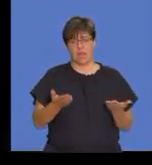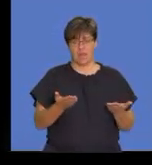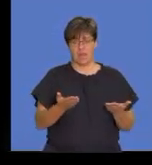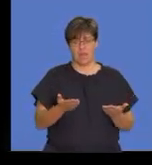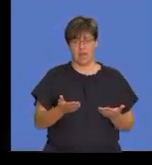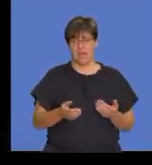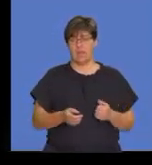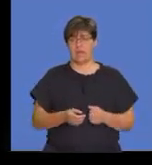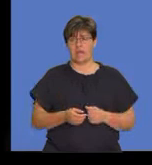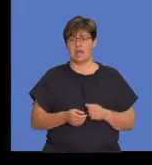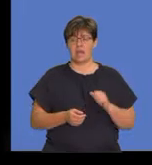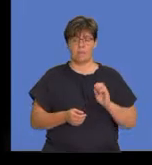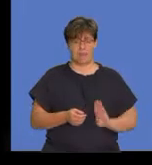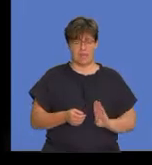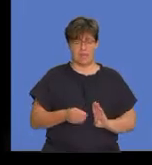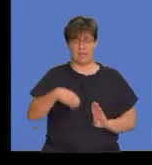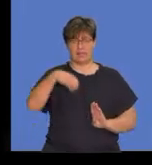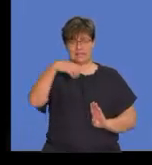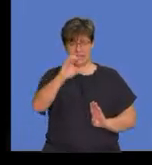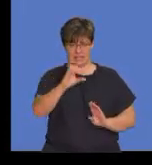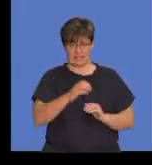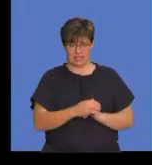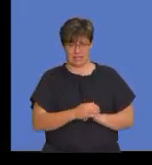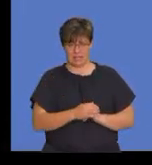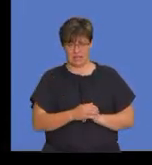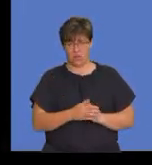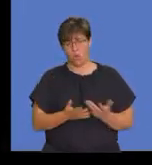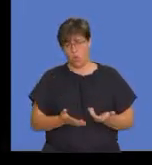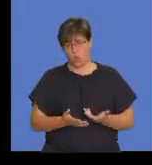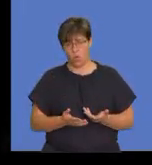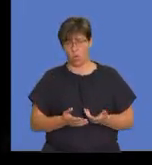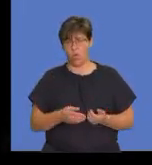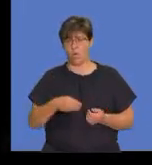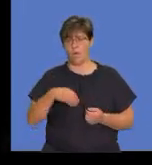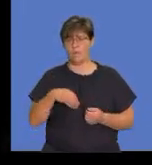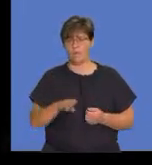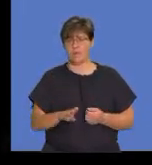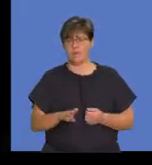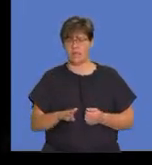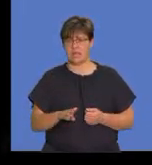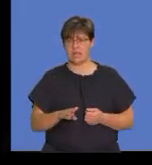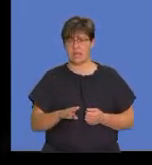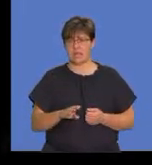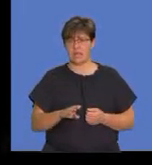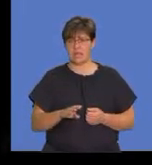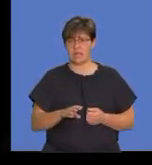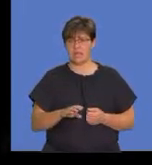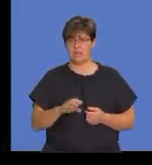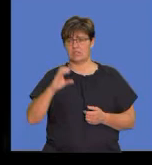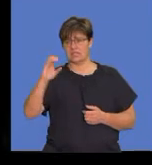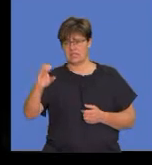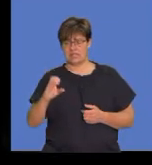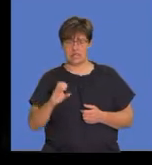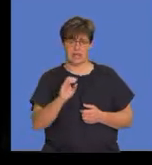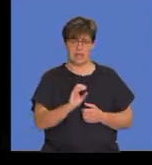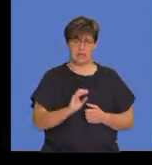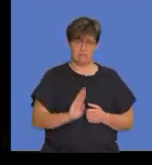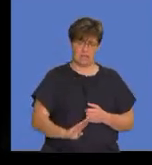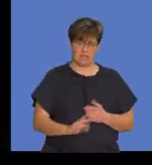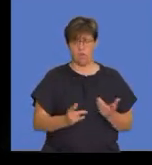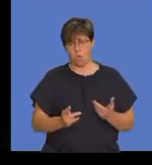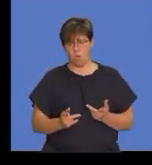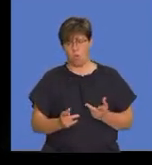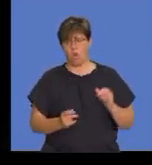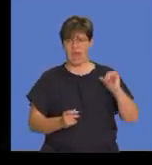I'm comparing B and C, and I'm comparing C and B, also comparing A and